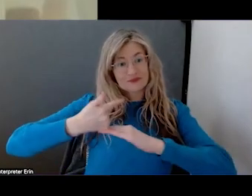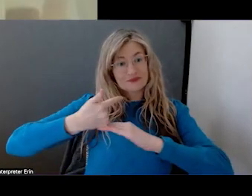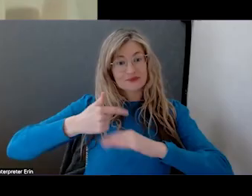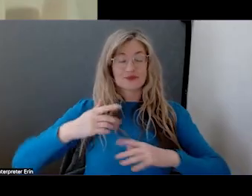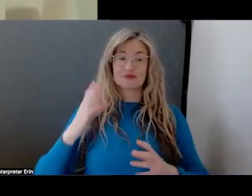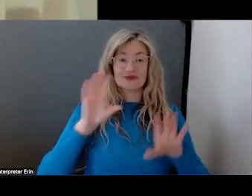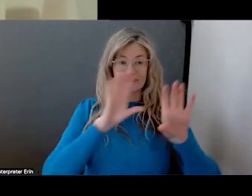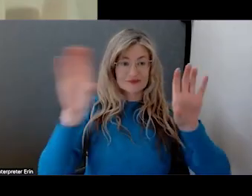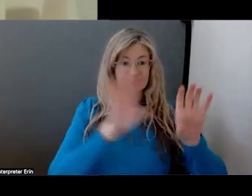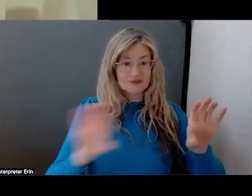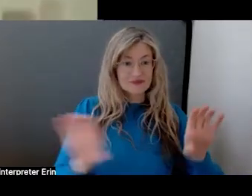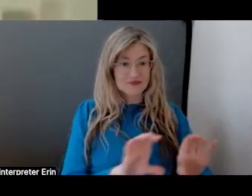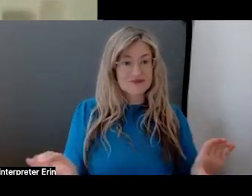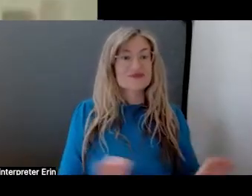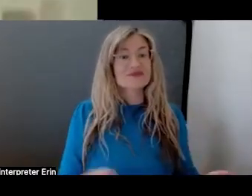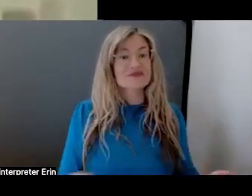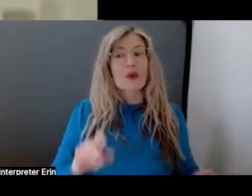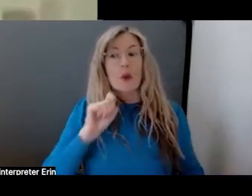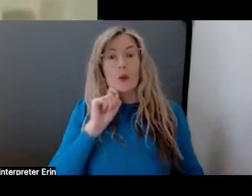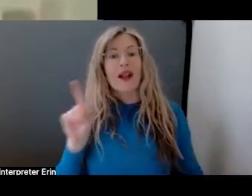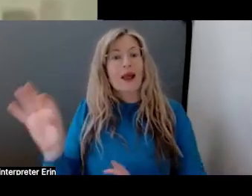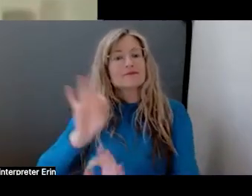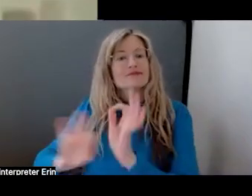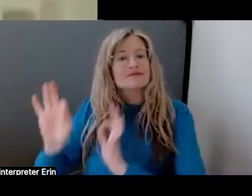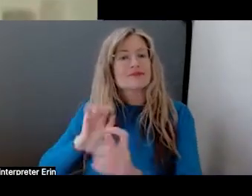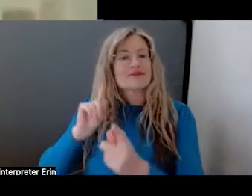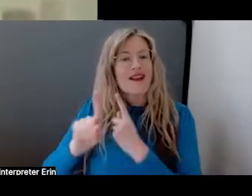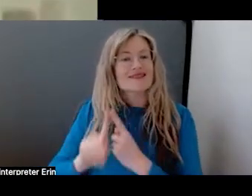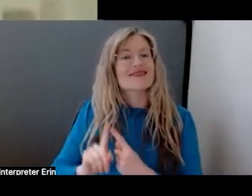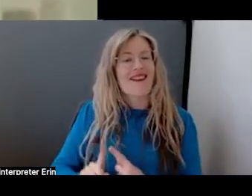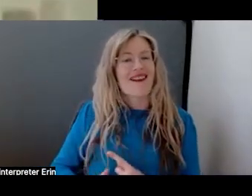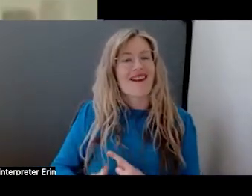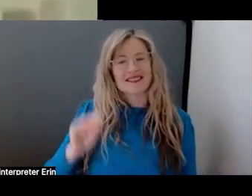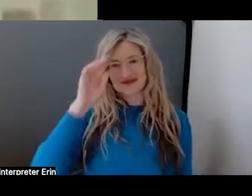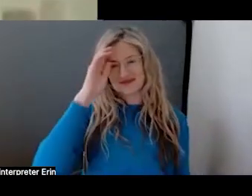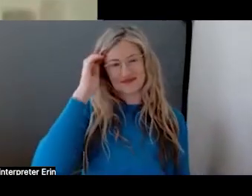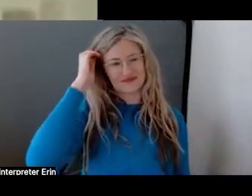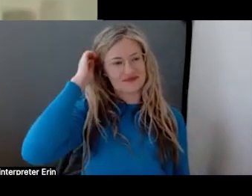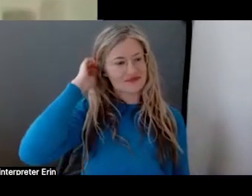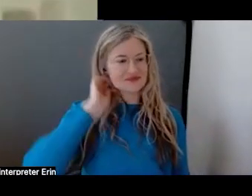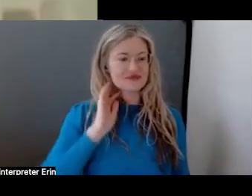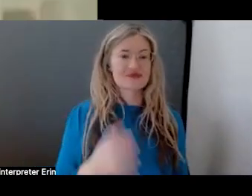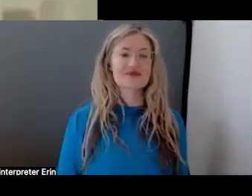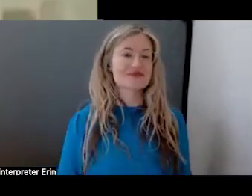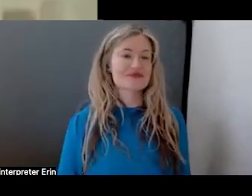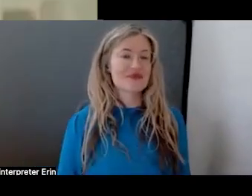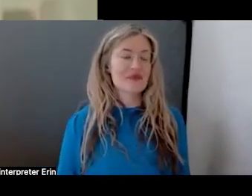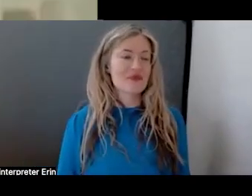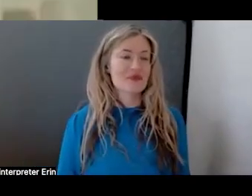a Q&A session. And I kindly ask